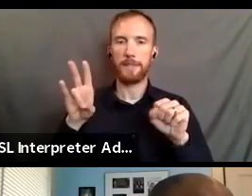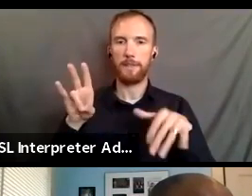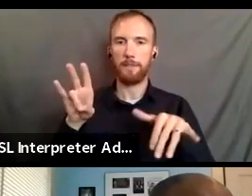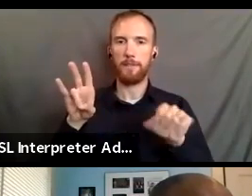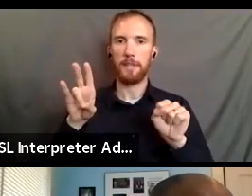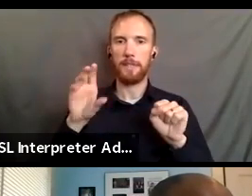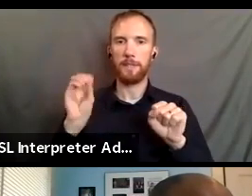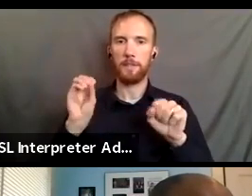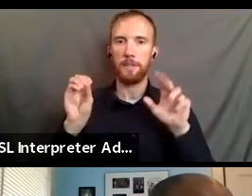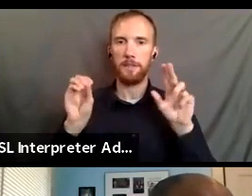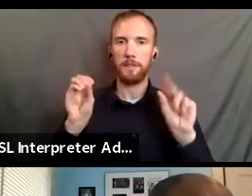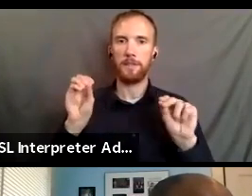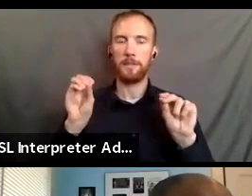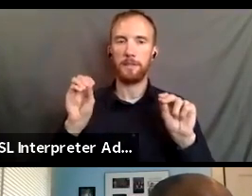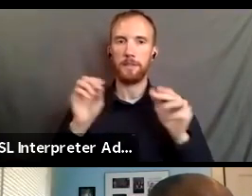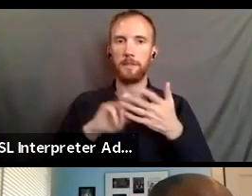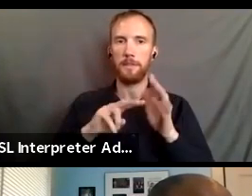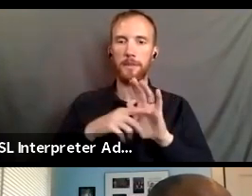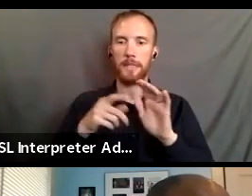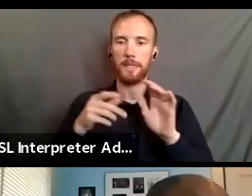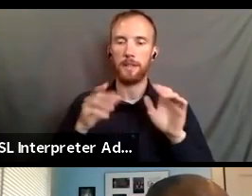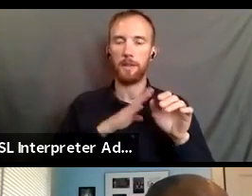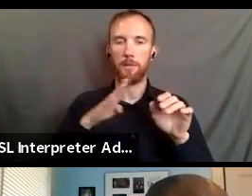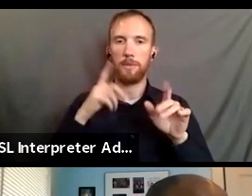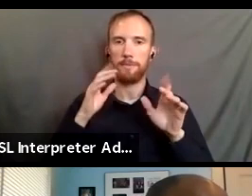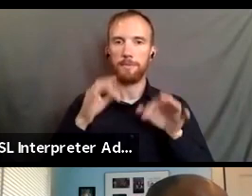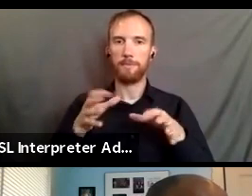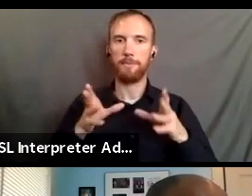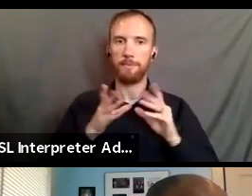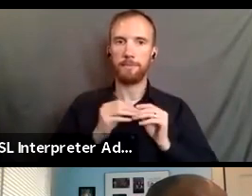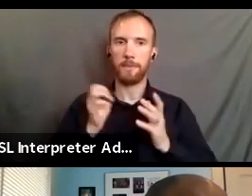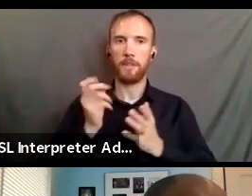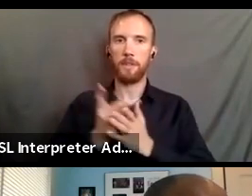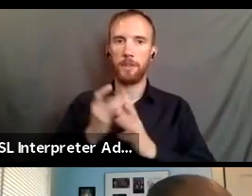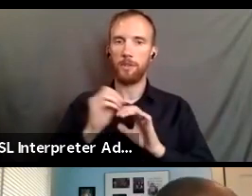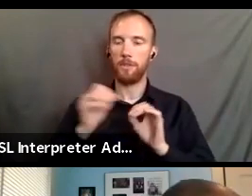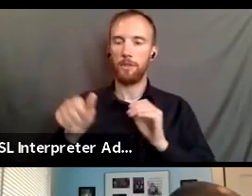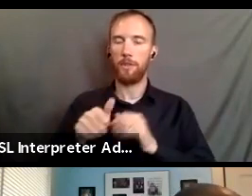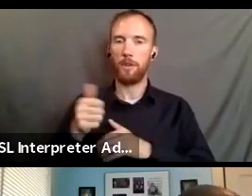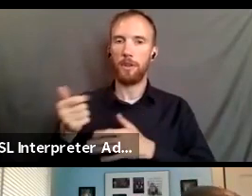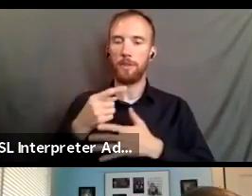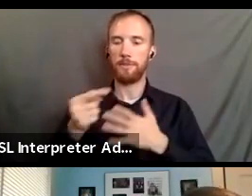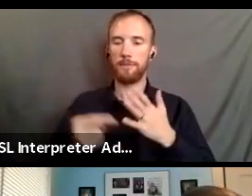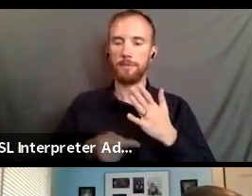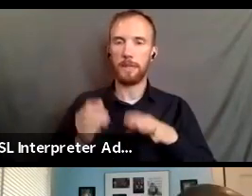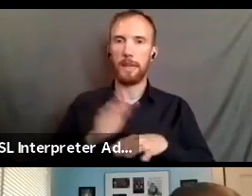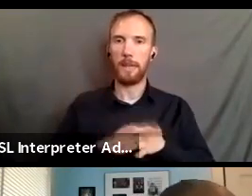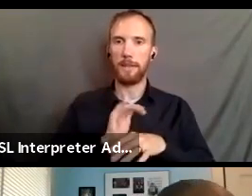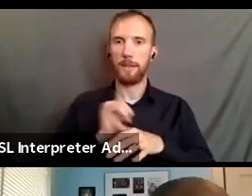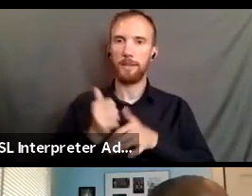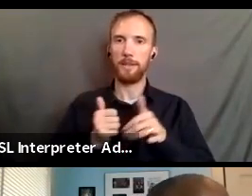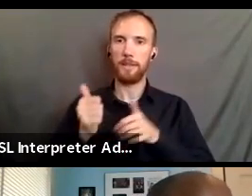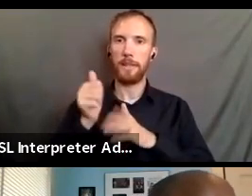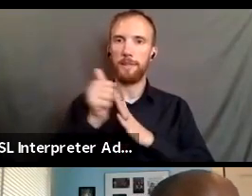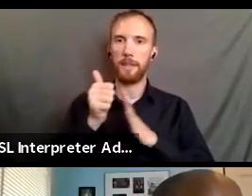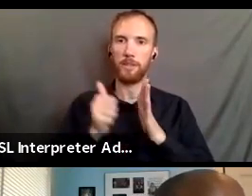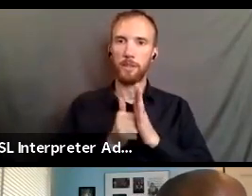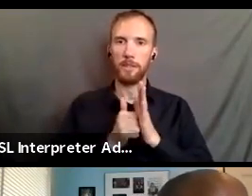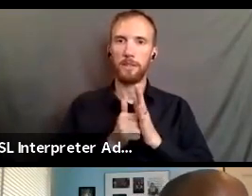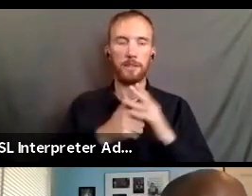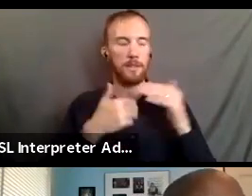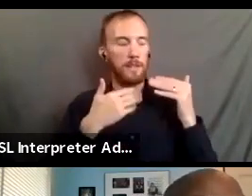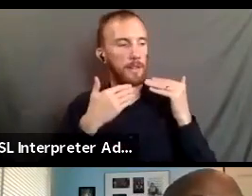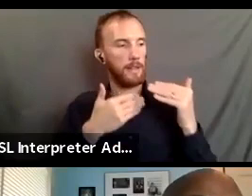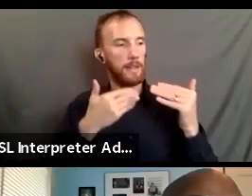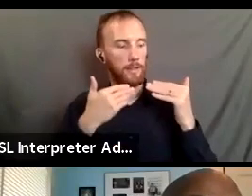nays this matter is adopted by the board and mr president there are no further items on the executive agenda thank you